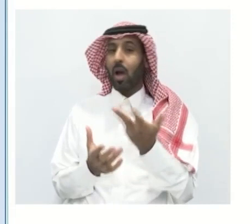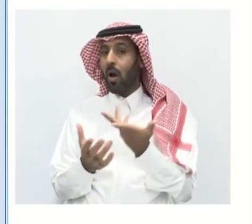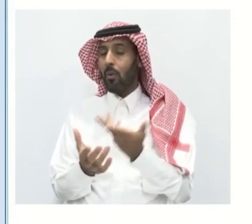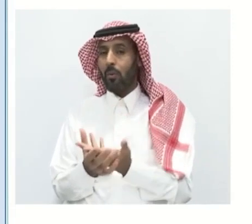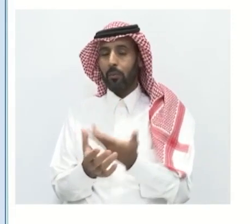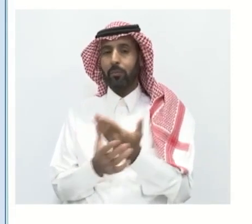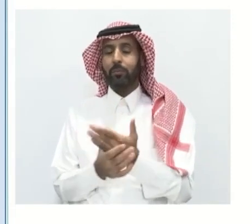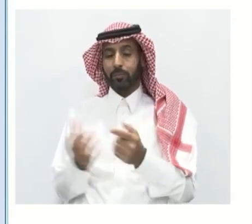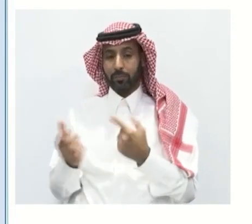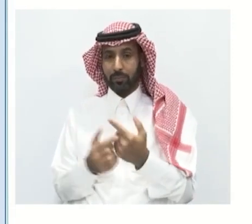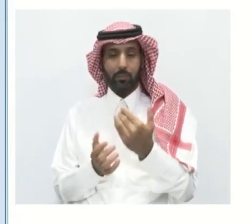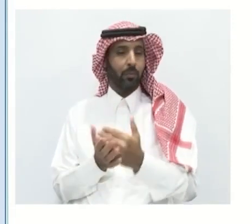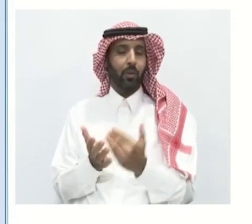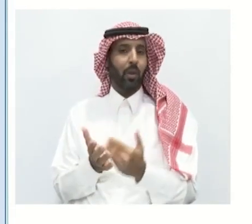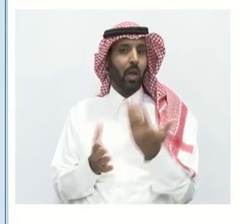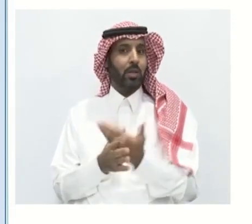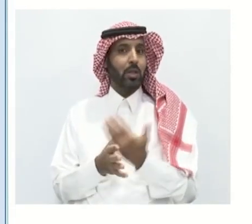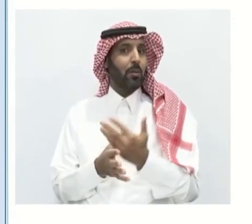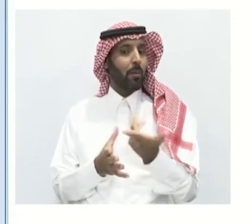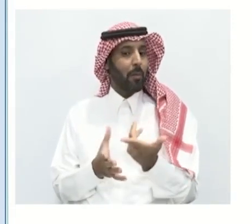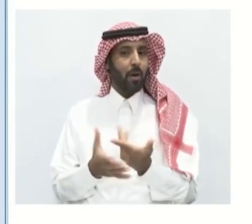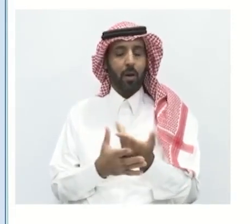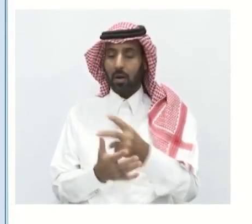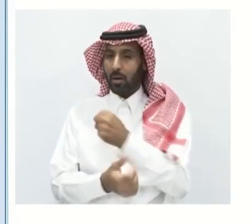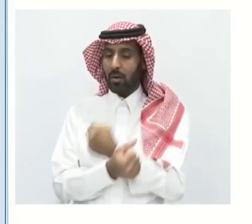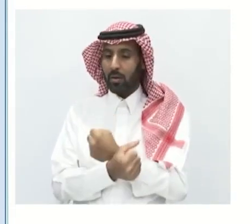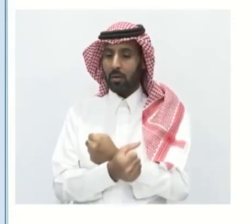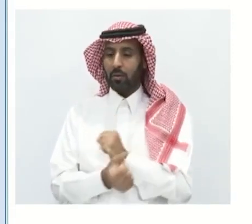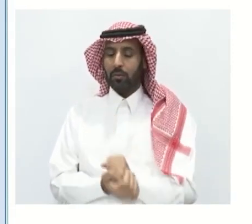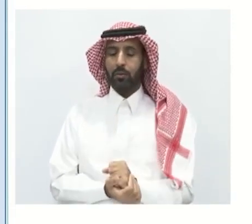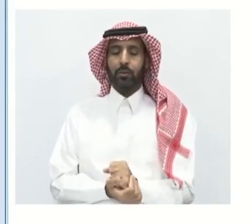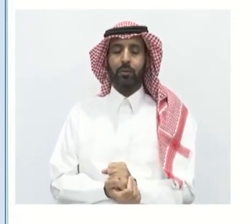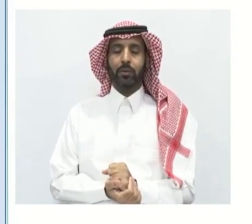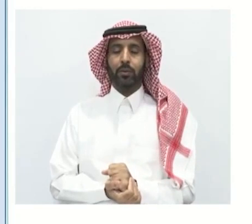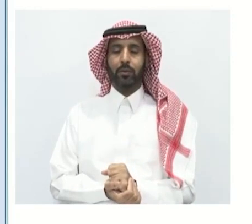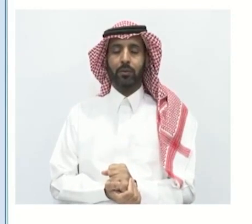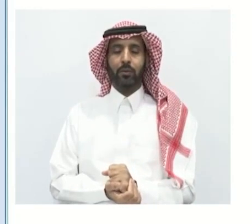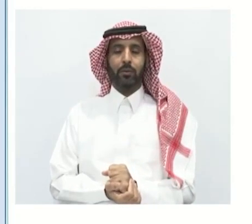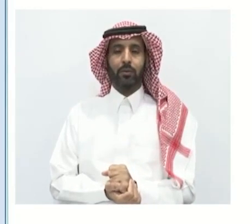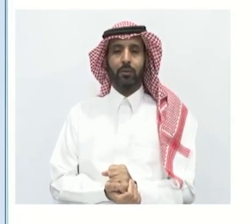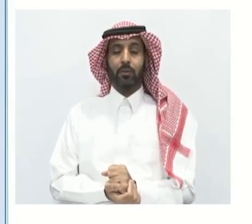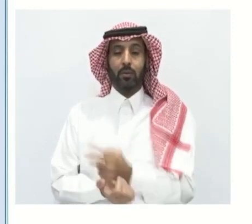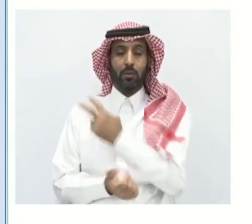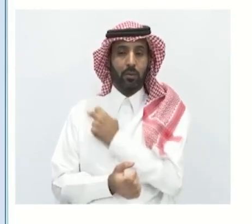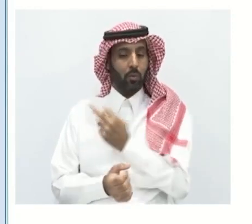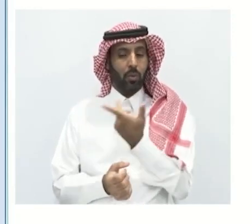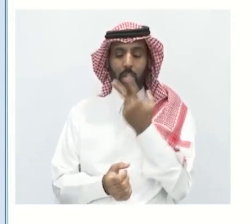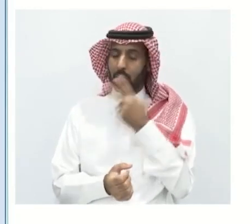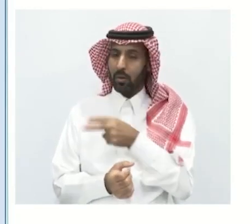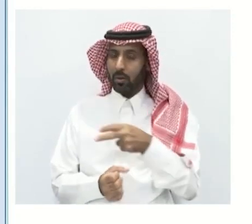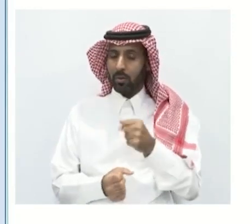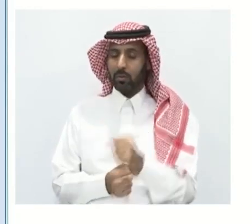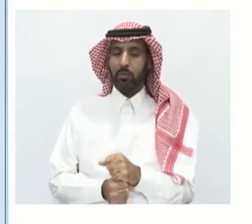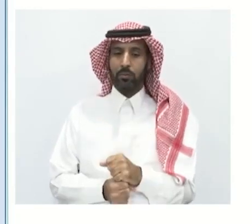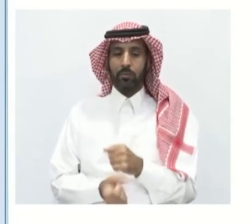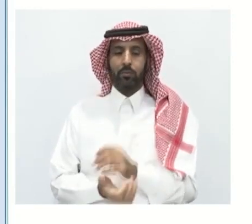continue reading to find out how was he arrested, why did he get arrested, what did the police do, what did the burglar do,